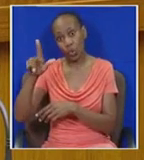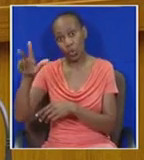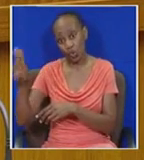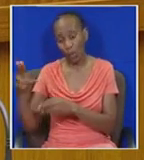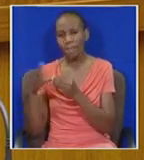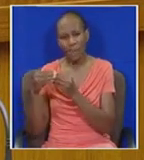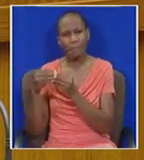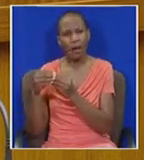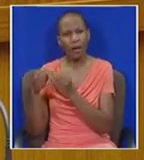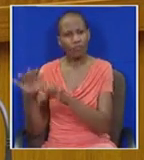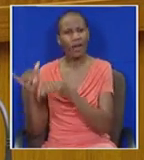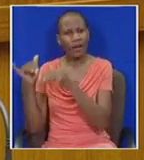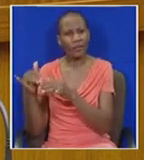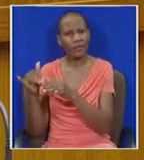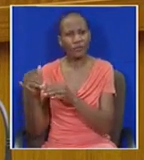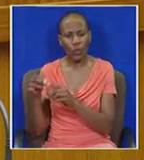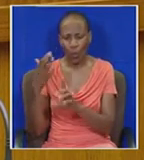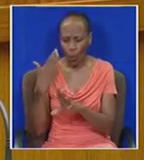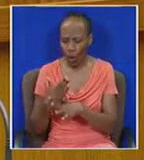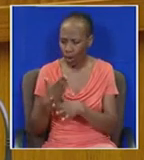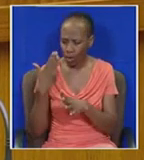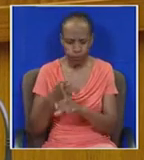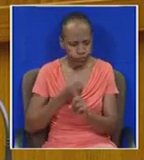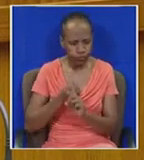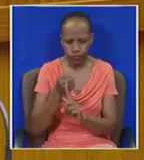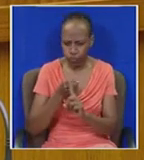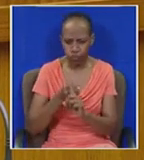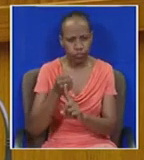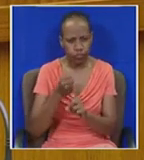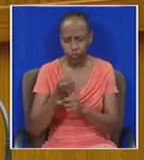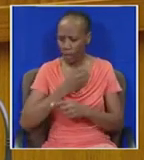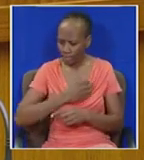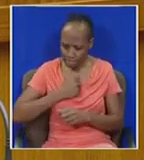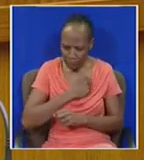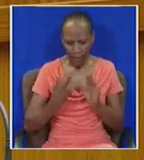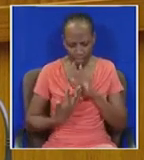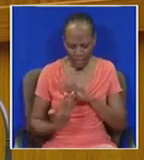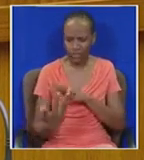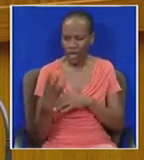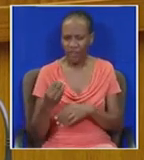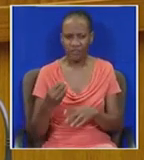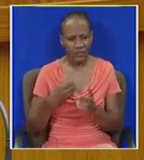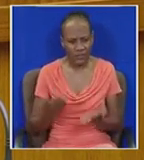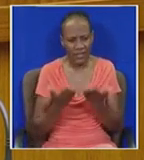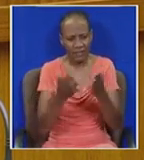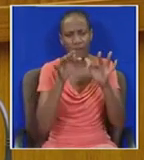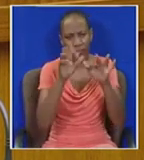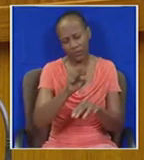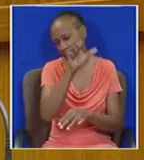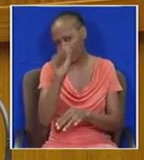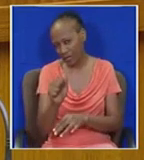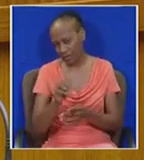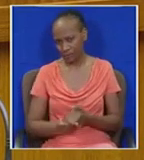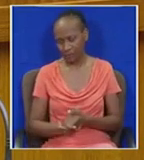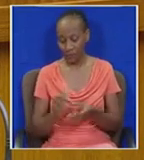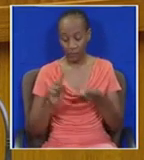a stalwart of our struggle who is remembered for her strength, compassion, and tireless commitment to the people of this country. A